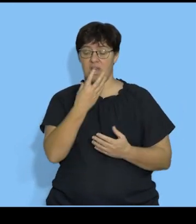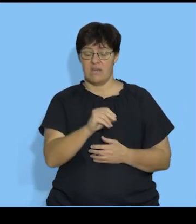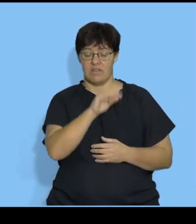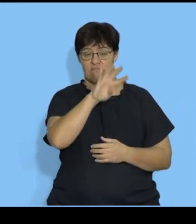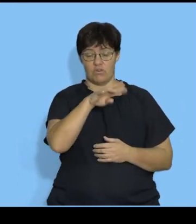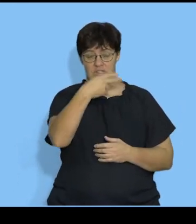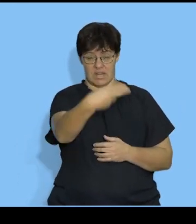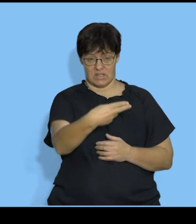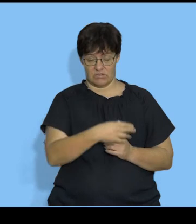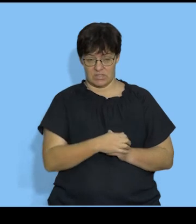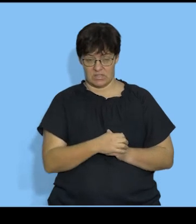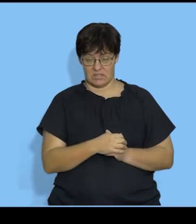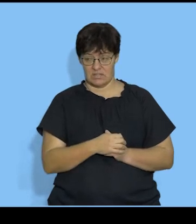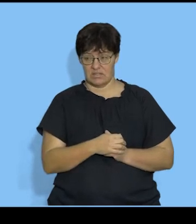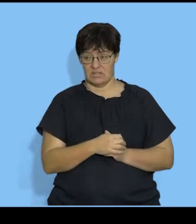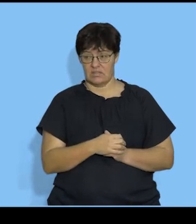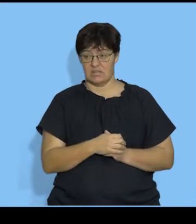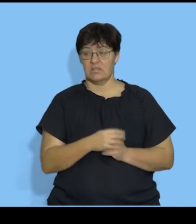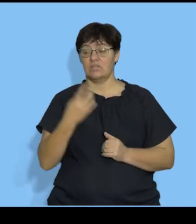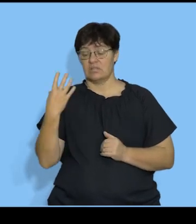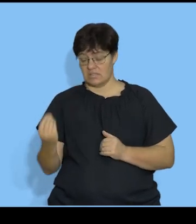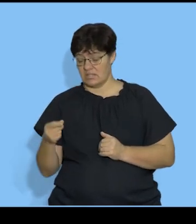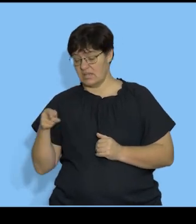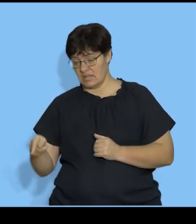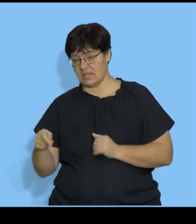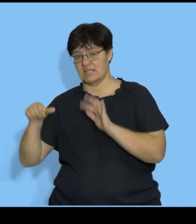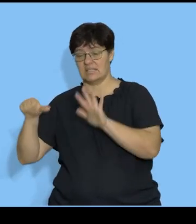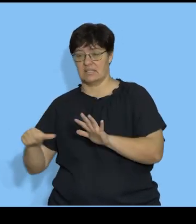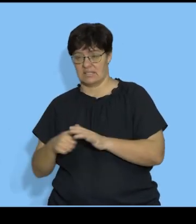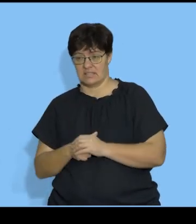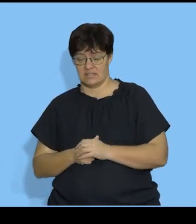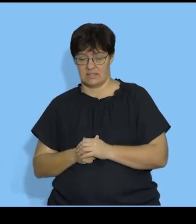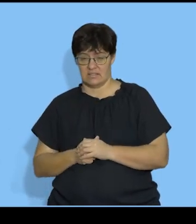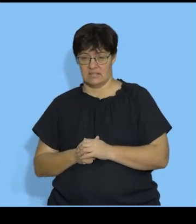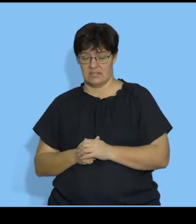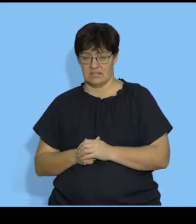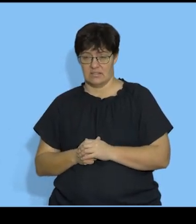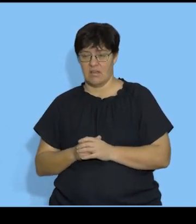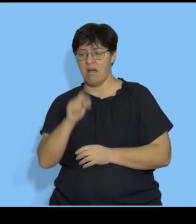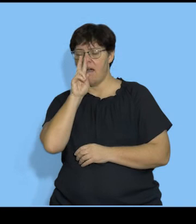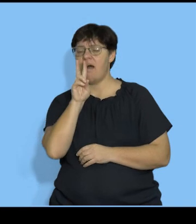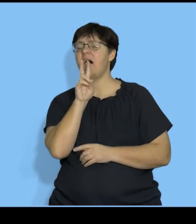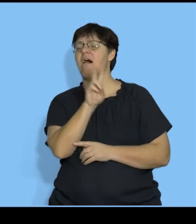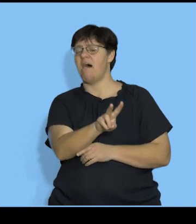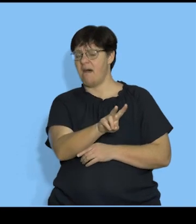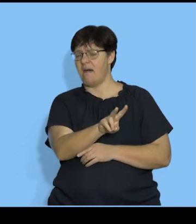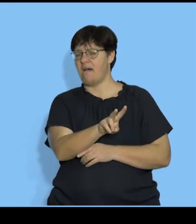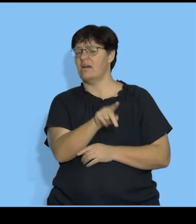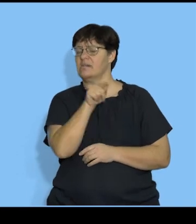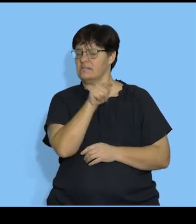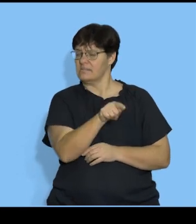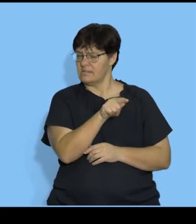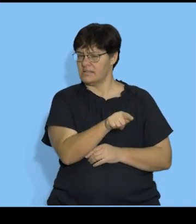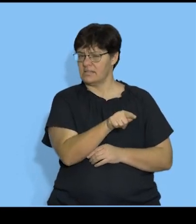hydrogens and we've got 6 on the right. So you can immediately say, okay, actually